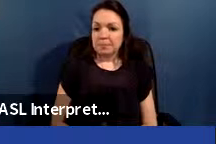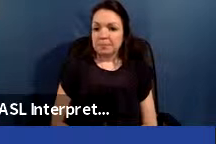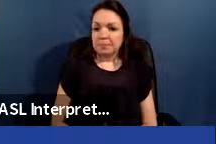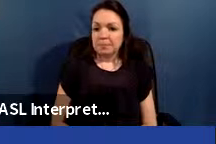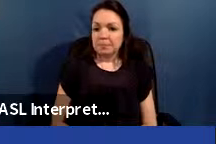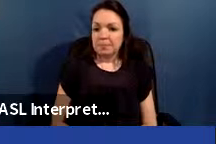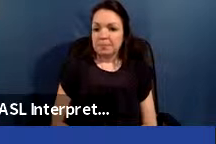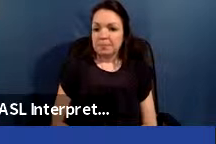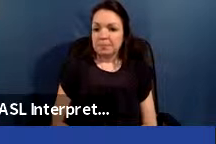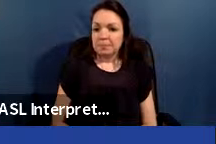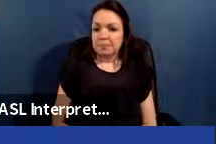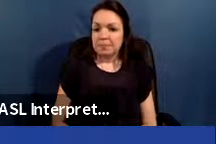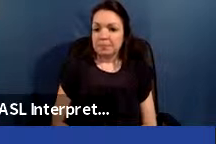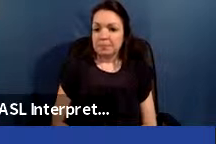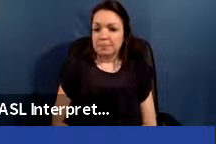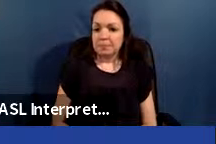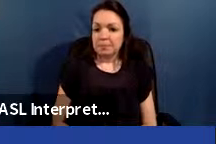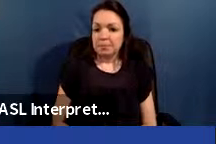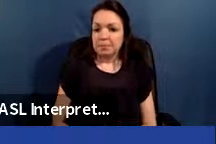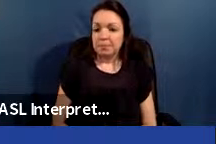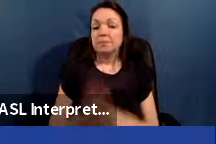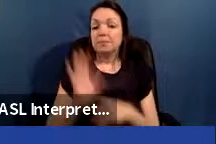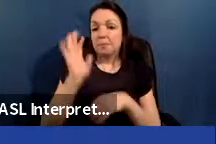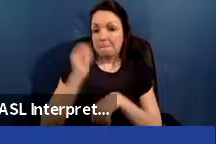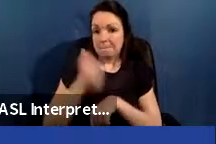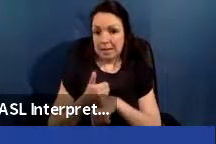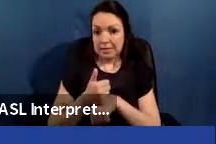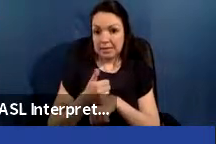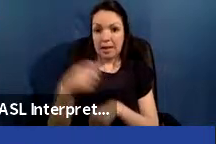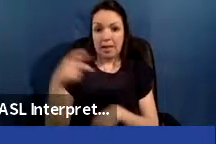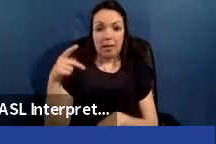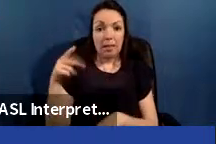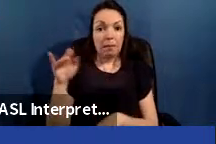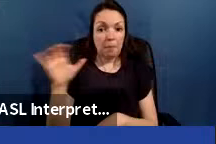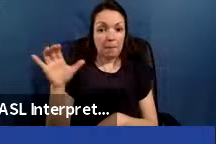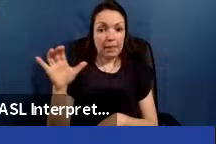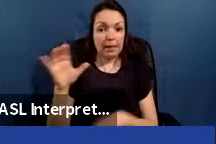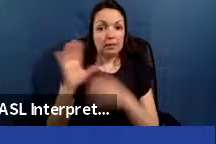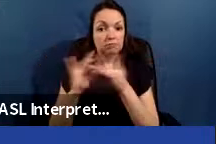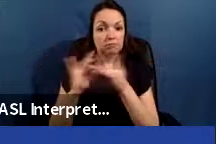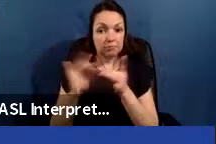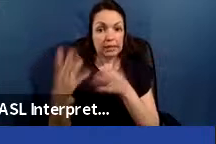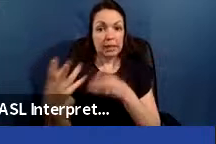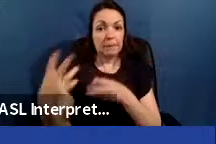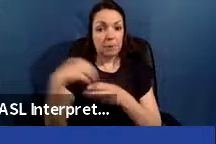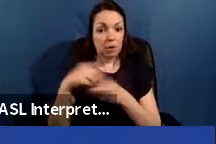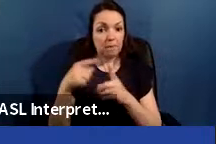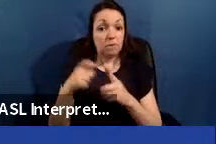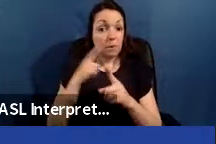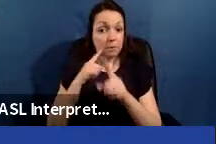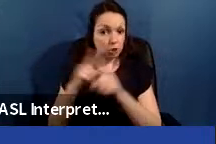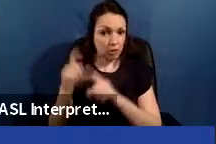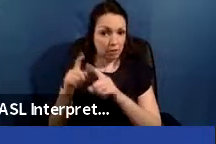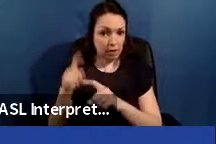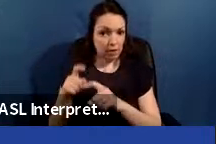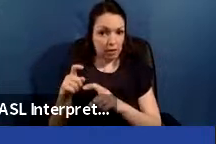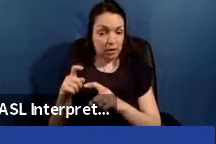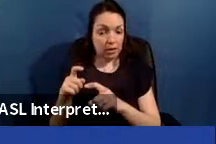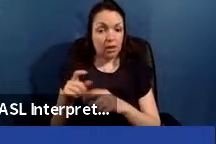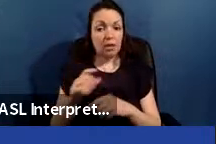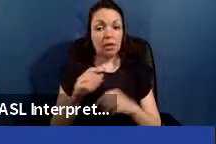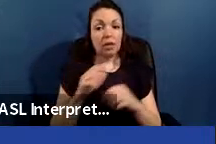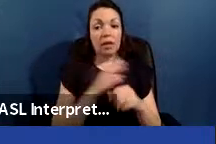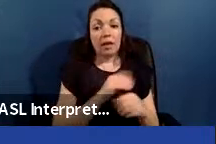So, well, based on public input that we're going to receive from the surveys and alignment with the